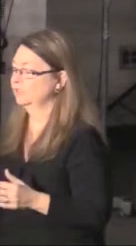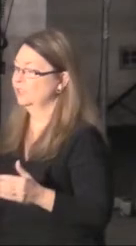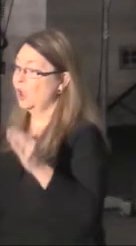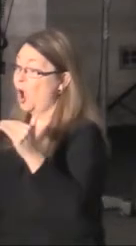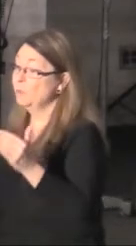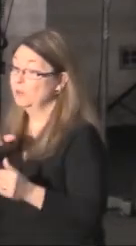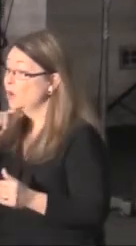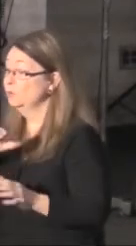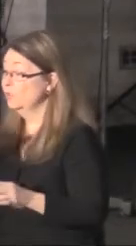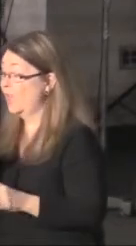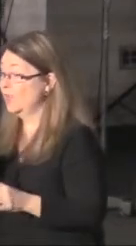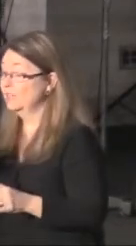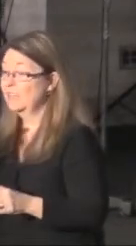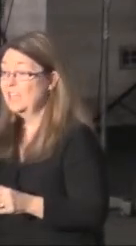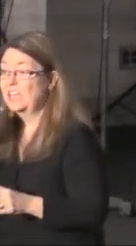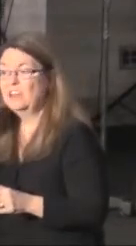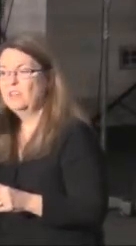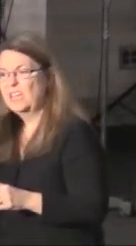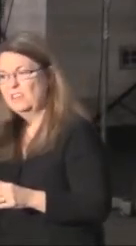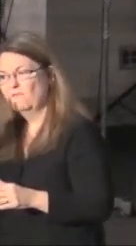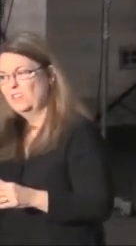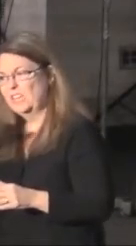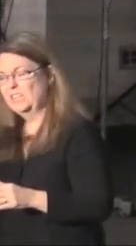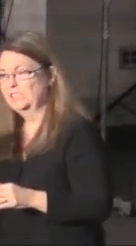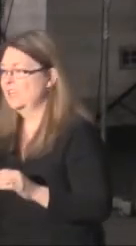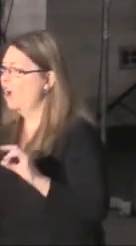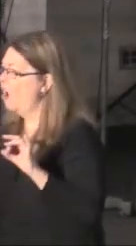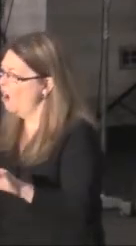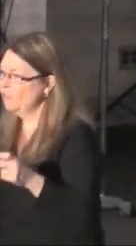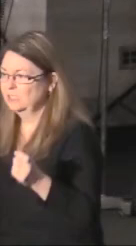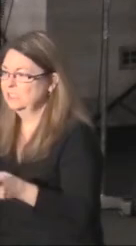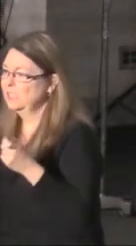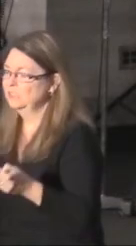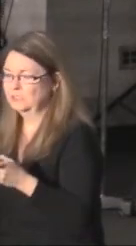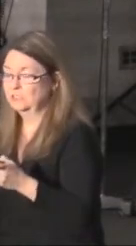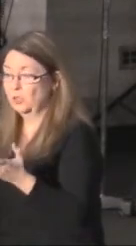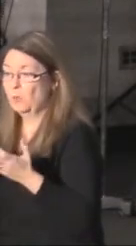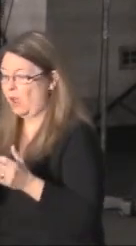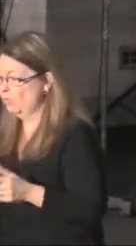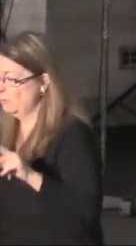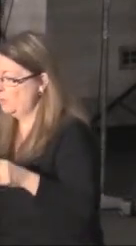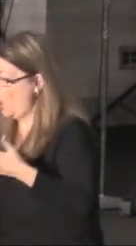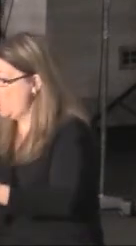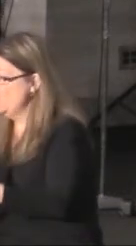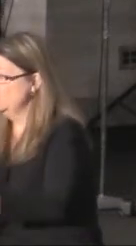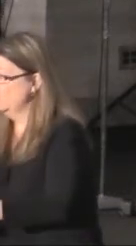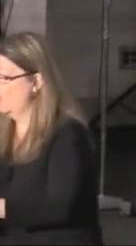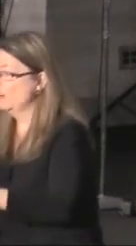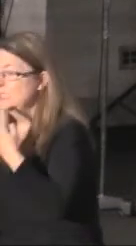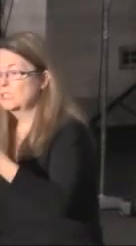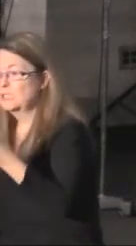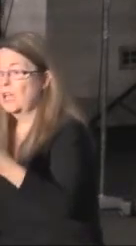of us don't do that, because envy is really a wicked, deceitful, nasty sin. You actually want the other person to lose what they have. And that's where these